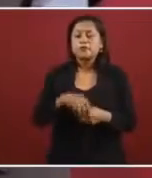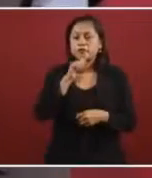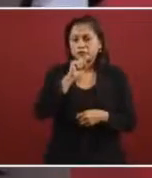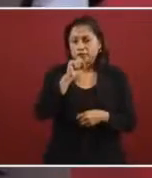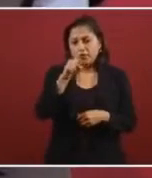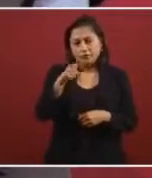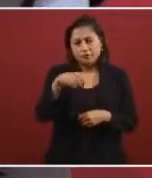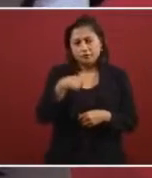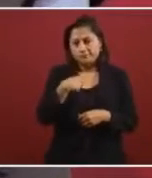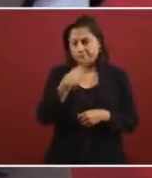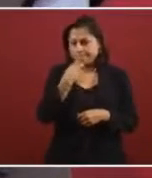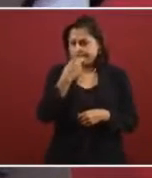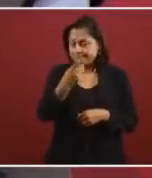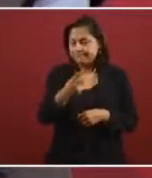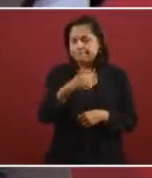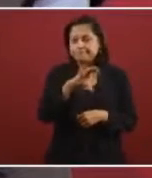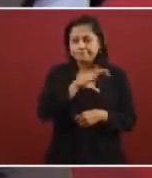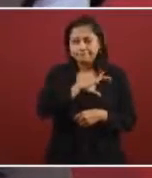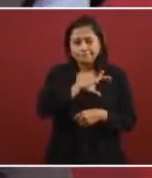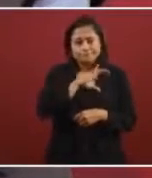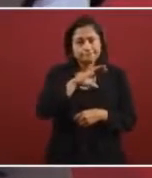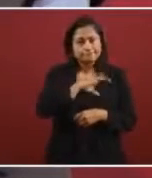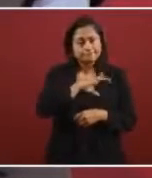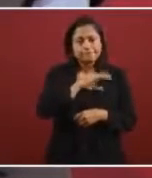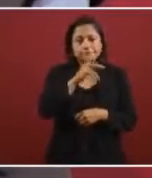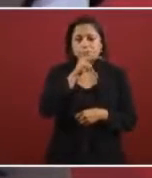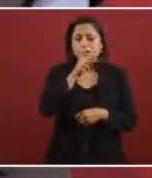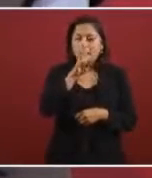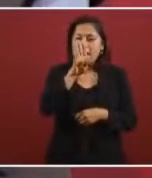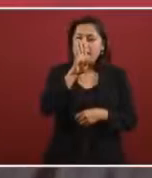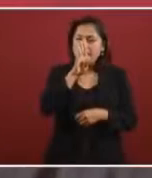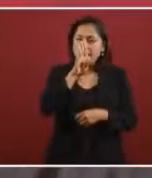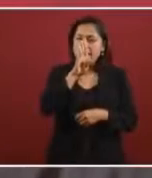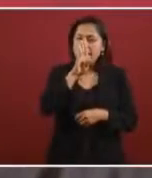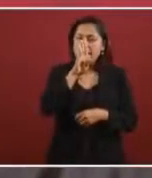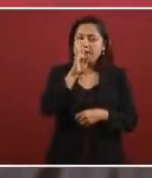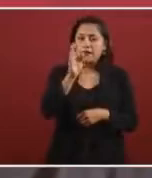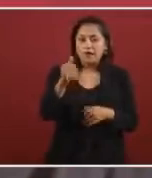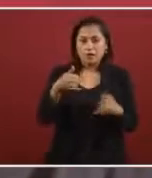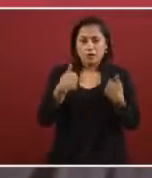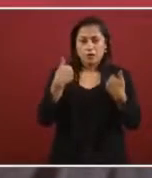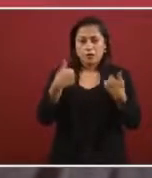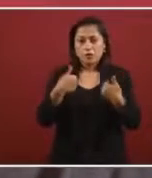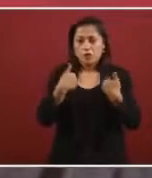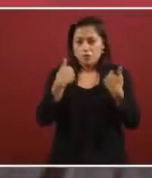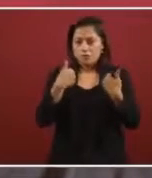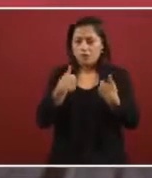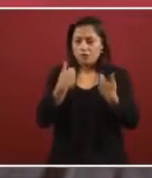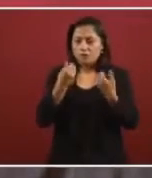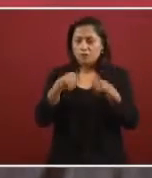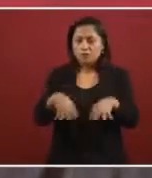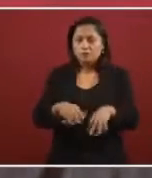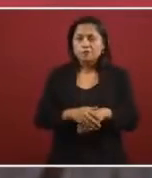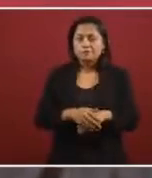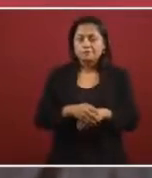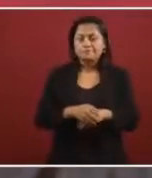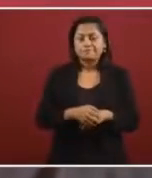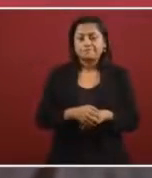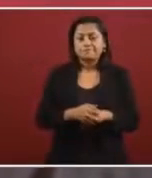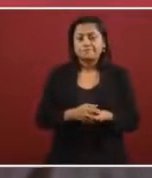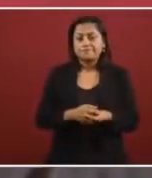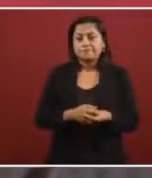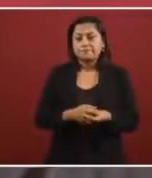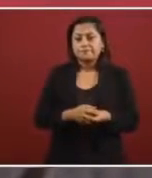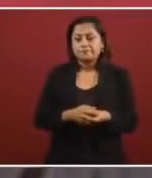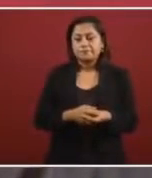afecto sincero a los affection padres, and madres, sincerely los to the jóvenes. parents of the young people. No